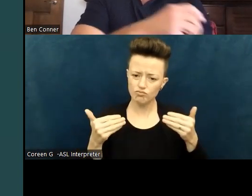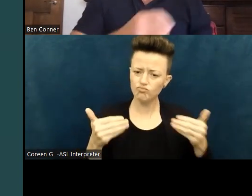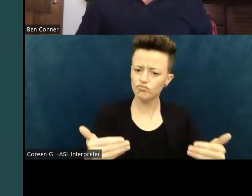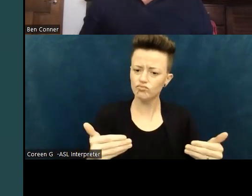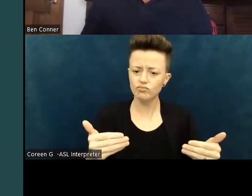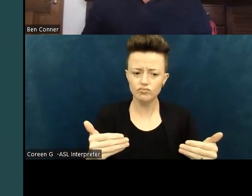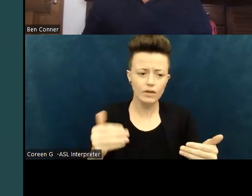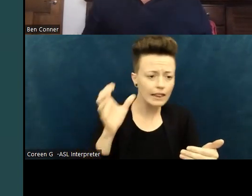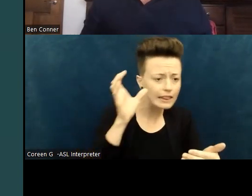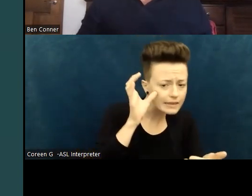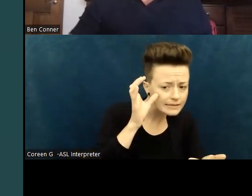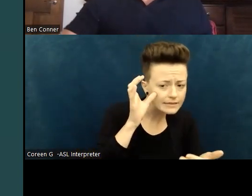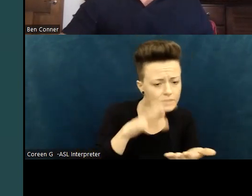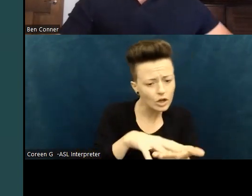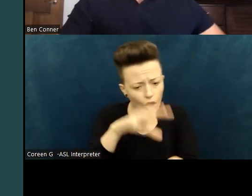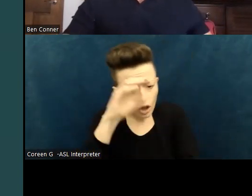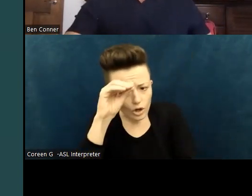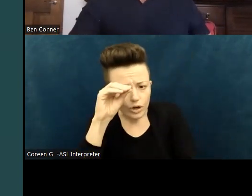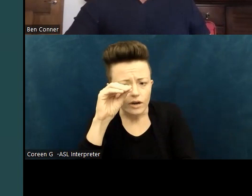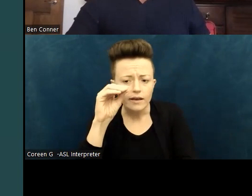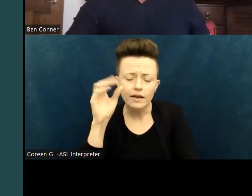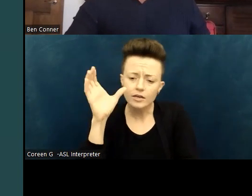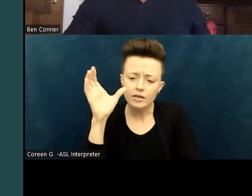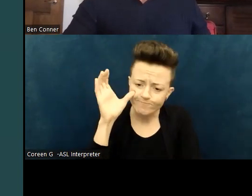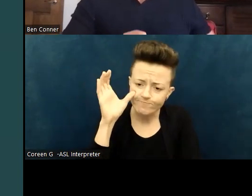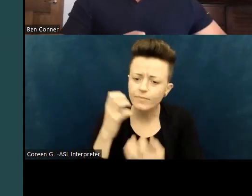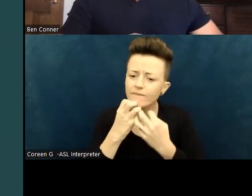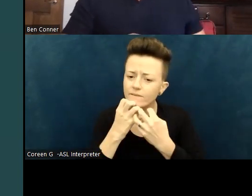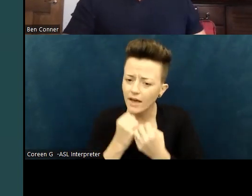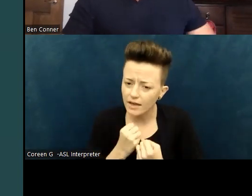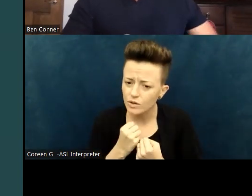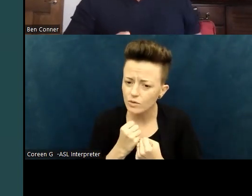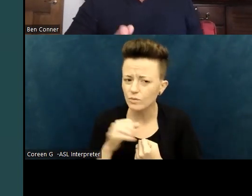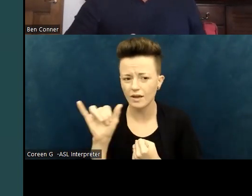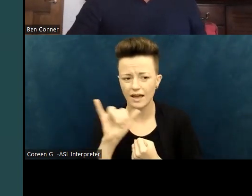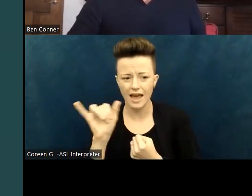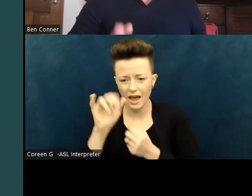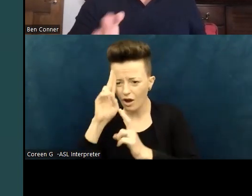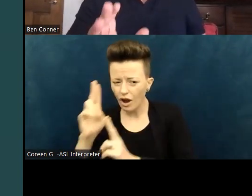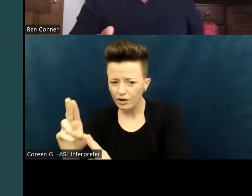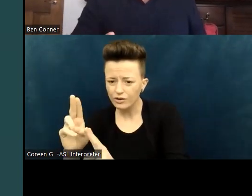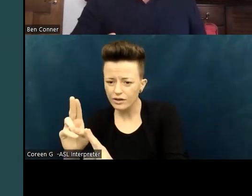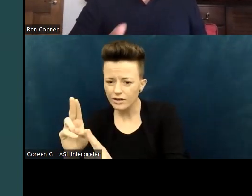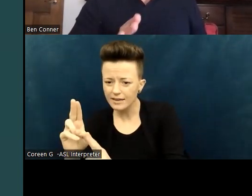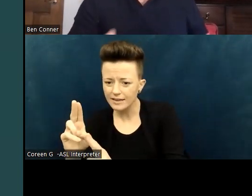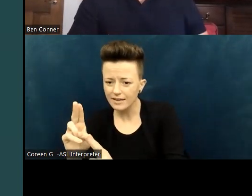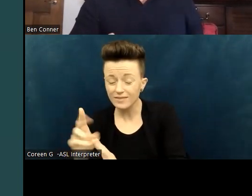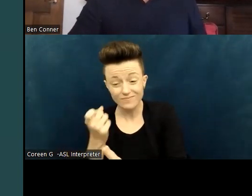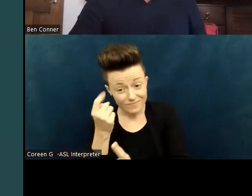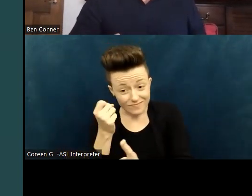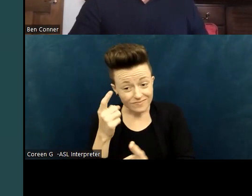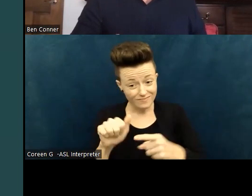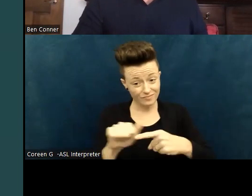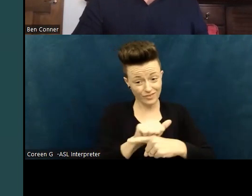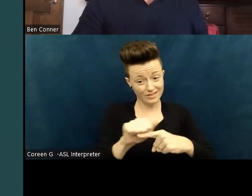learning, valuing and honoring. Now, the challenge here is to do this, to attend to